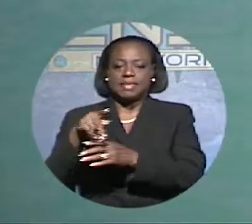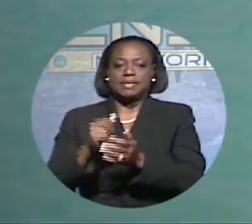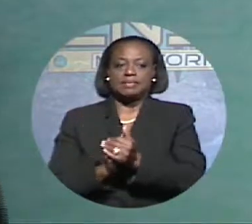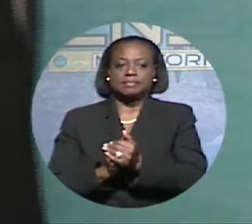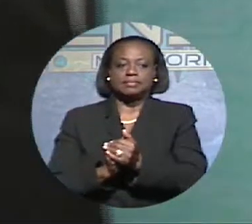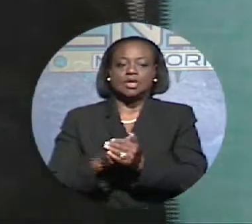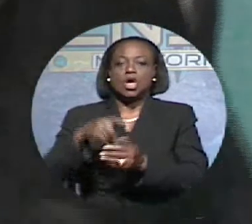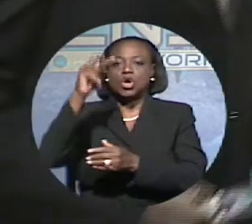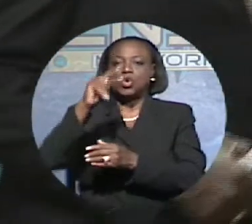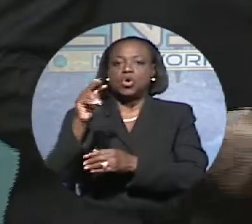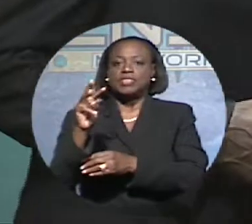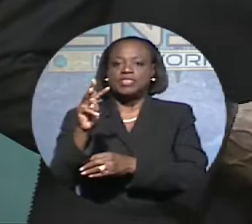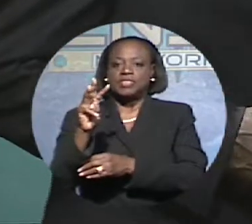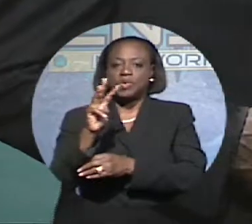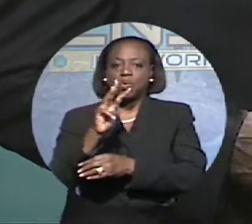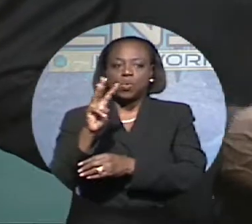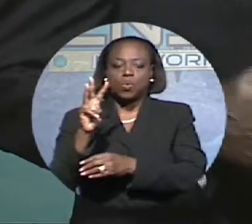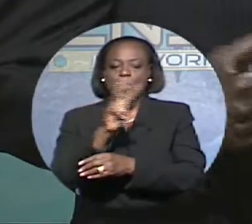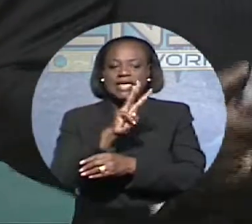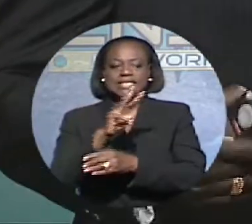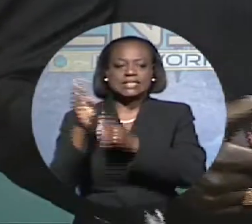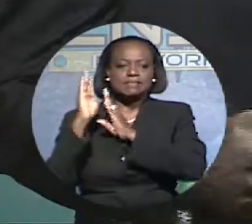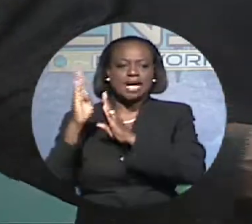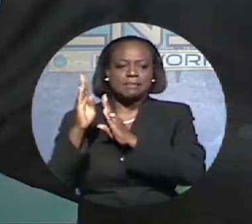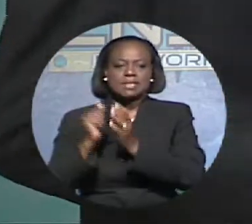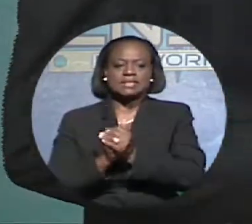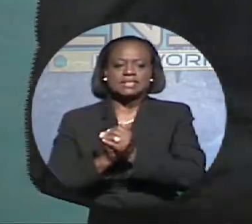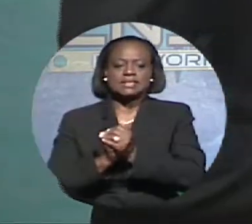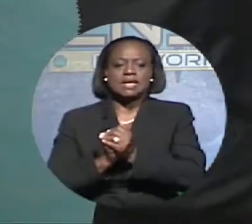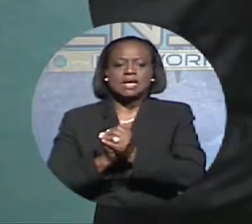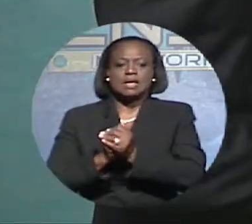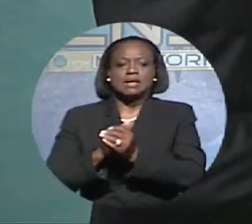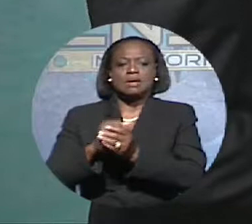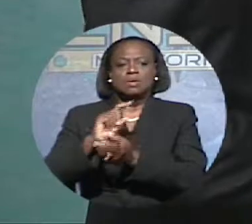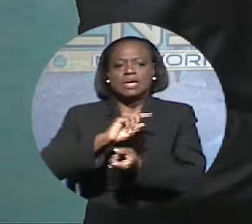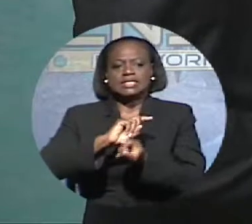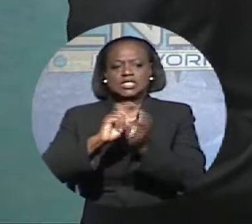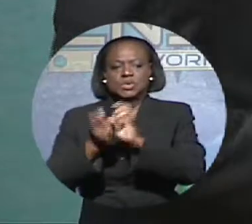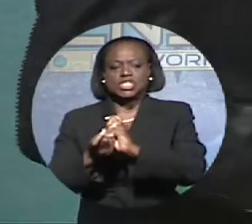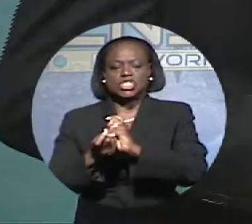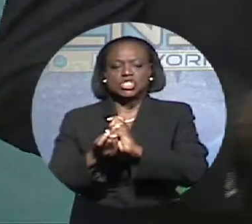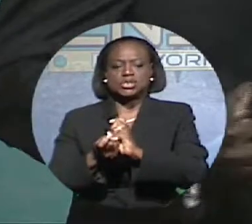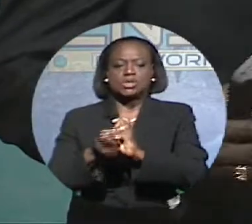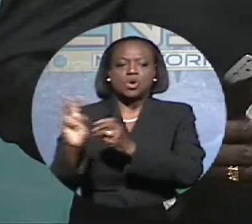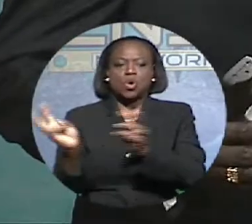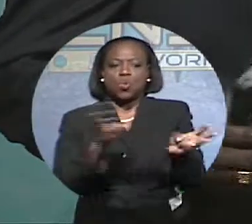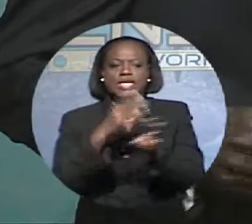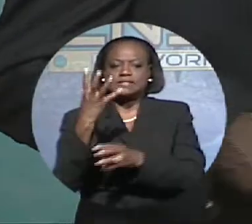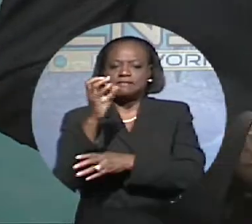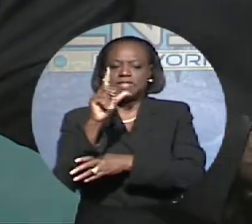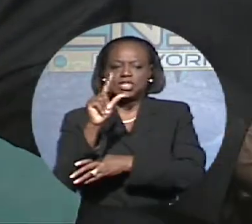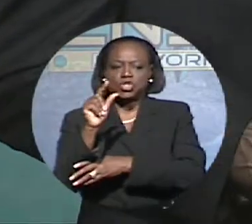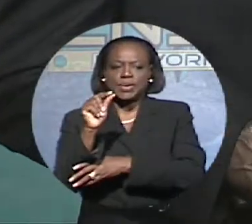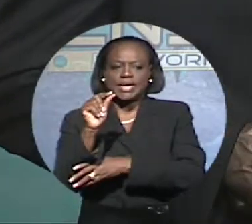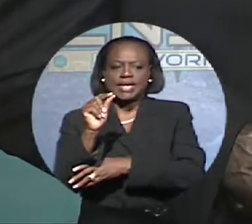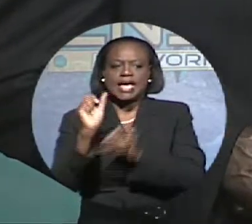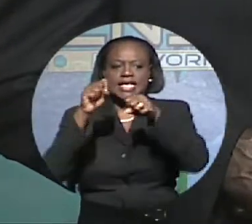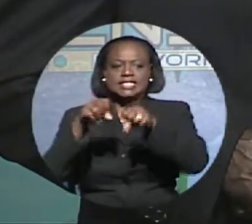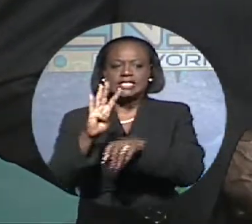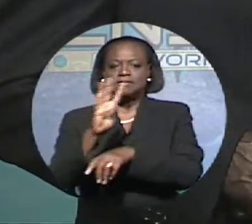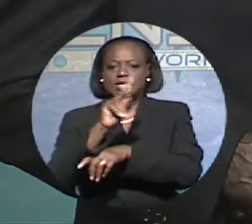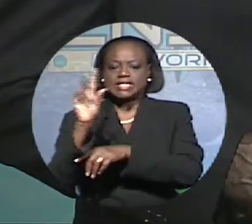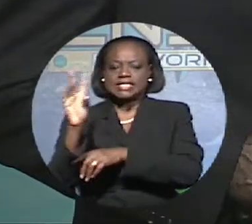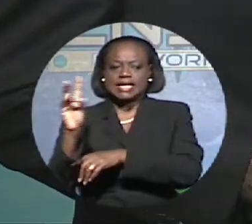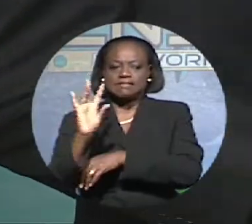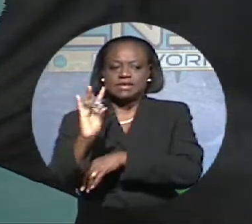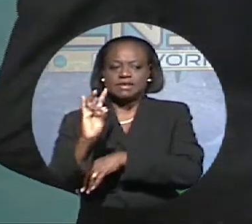the northwest Bahamas tonight, southwest to west winds. They will switch, becoming northwest at 15 to 20 knots. Caution flag up for you boaters. Choppy seas at 4 to